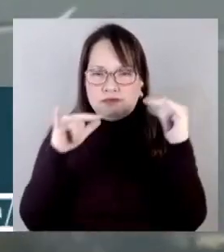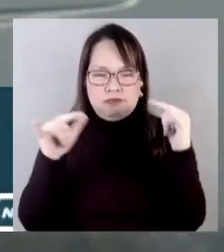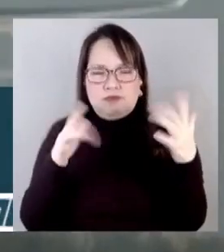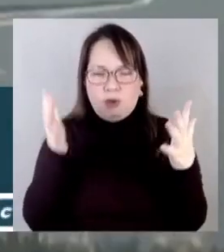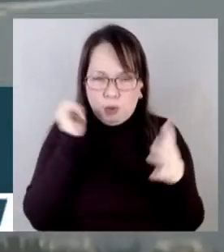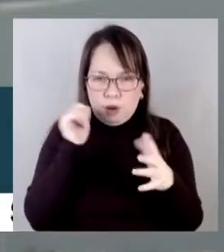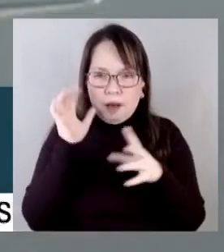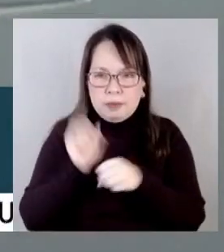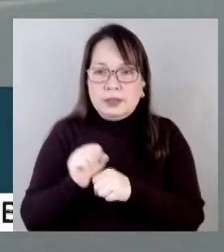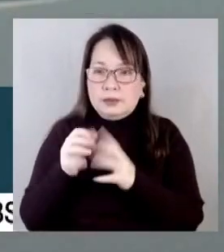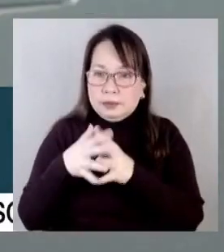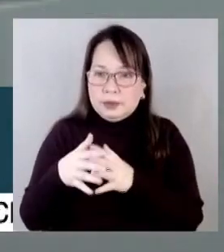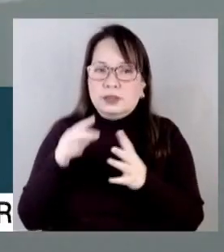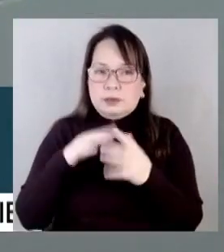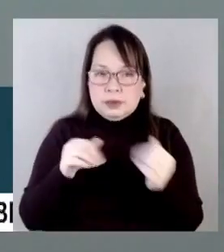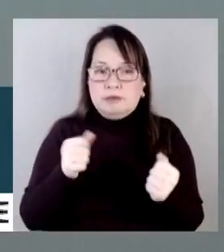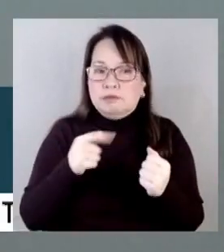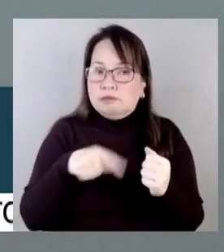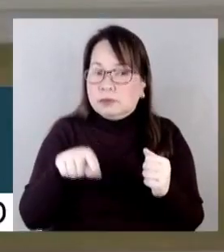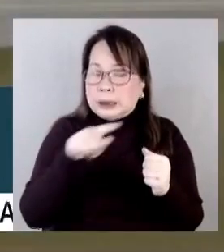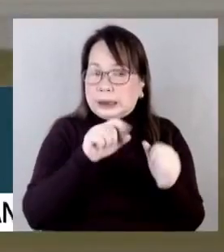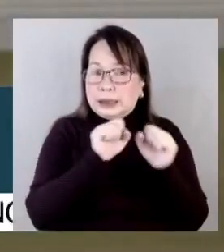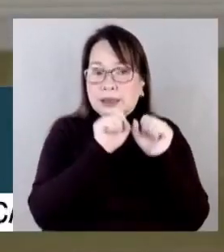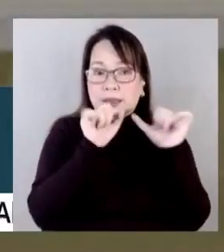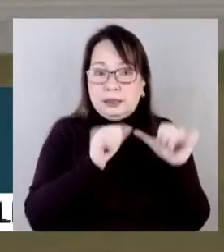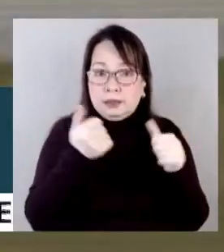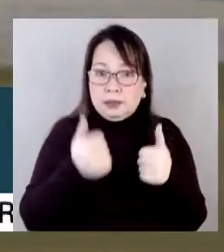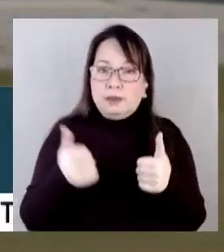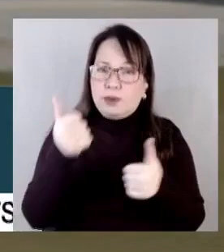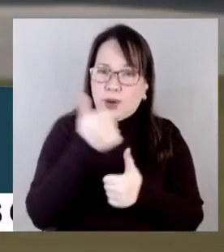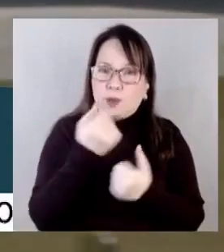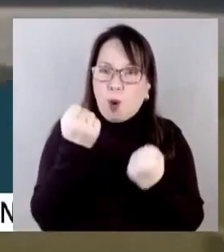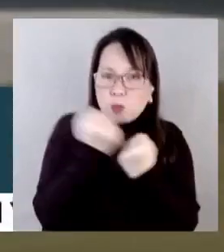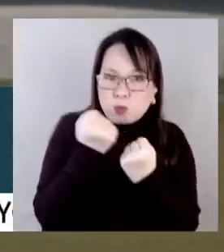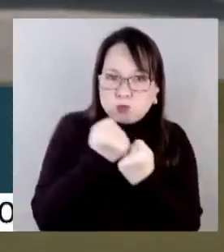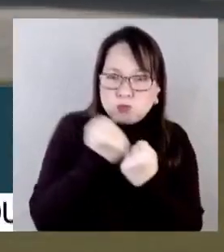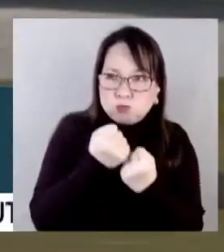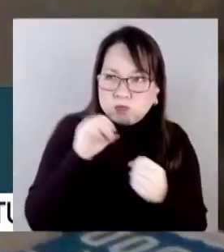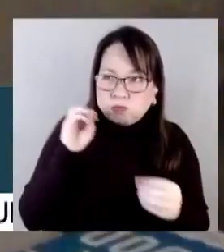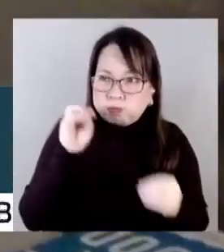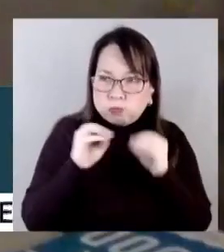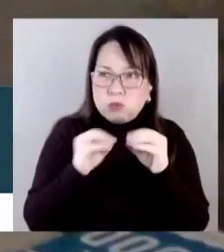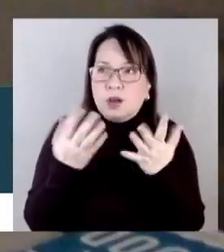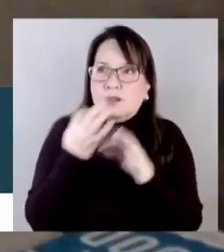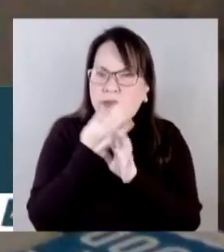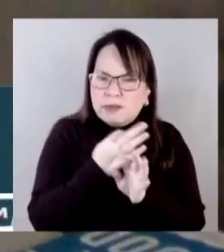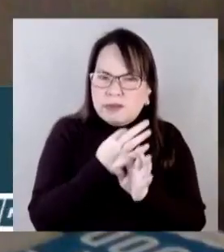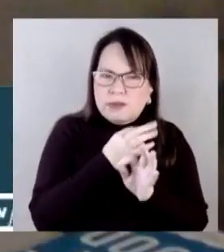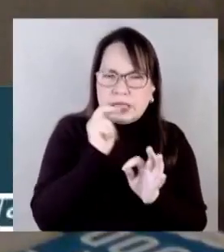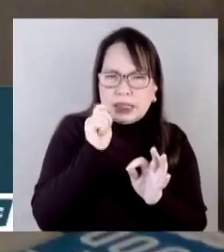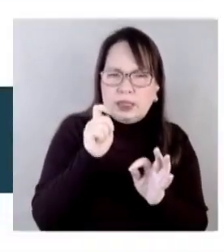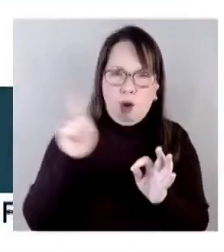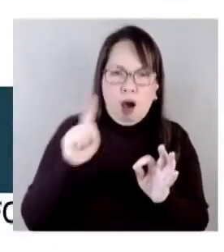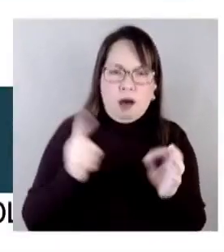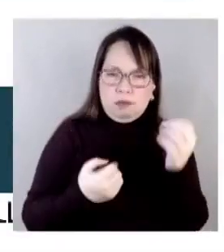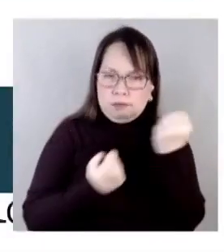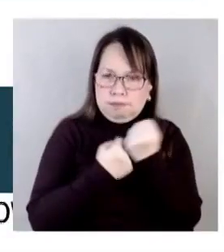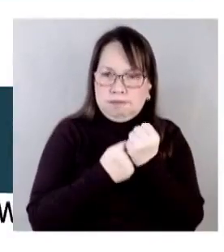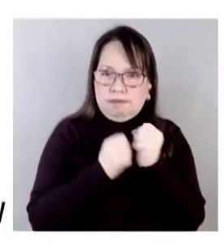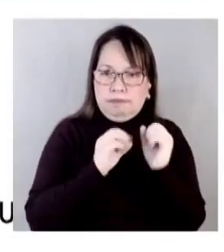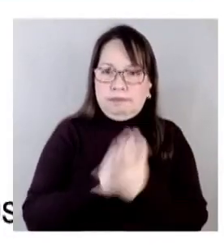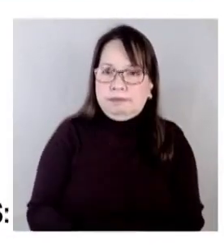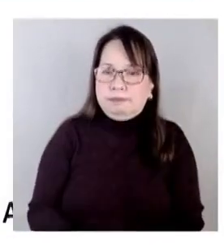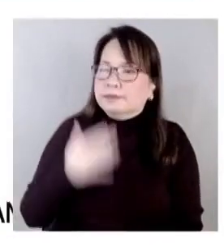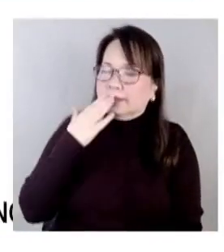spur the aviation authorities to further enhance their capabilities for backups, redundancies, and innovations needed. Carmina? Thanks a lot, our North America